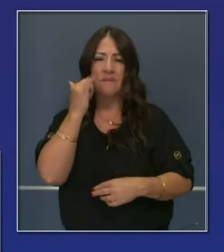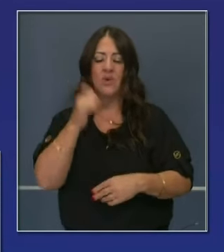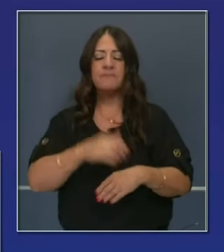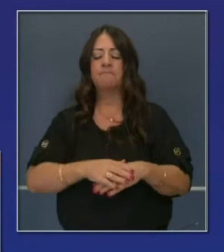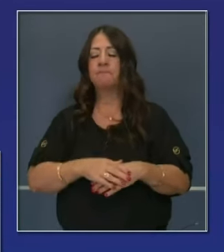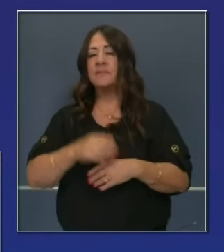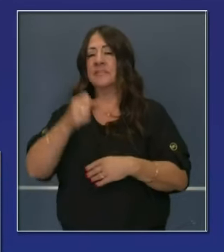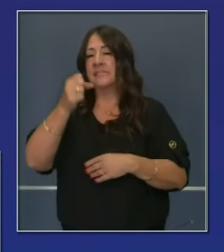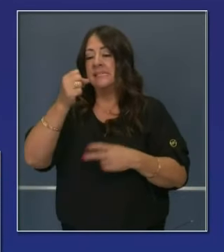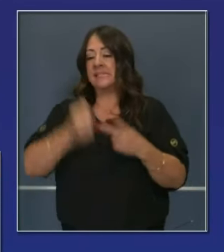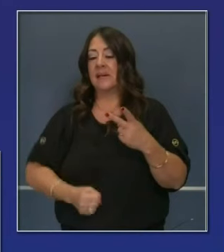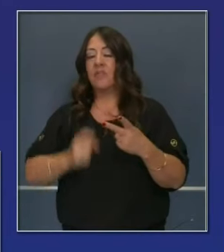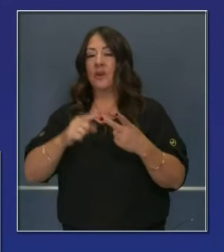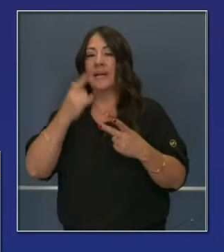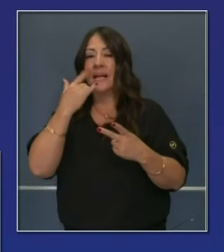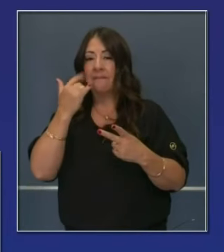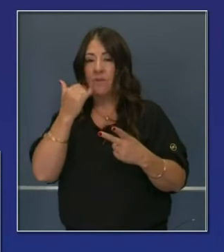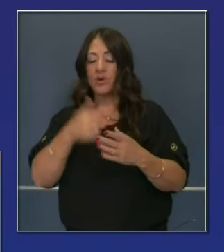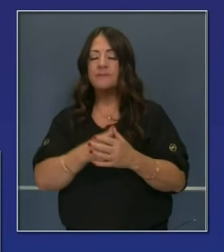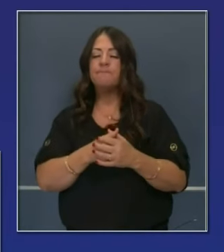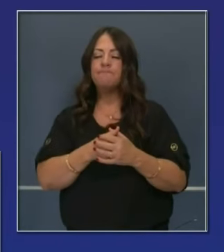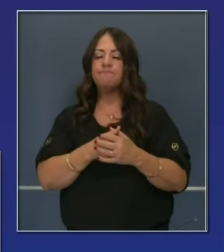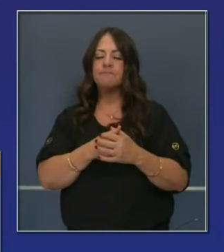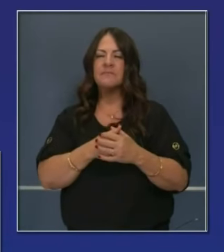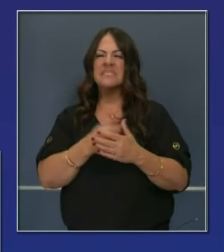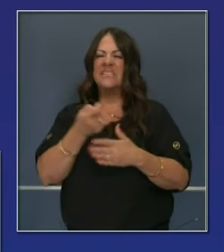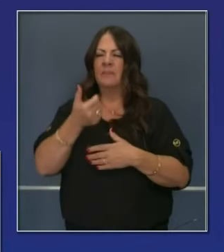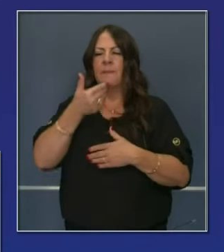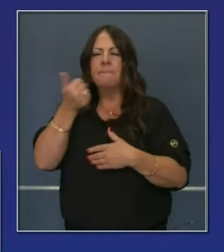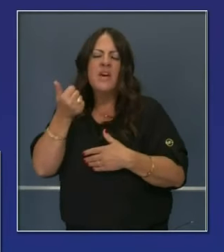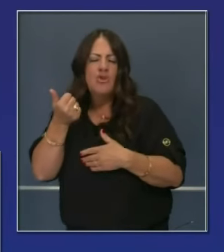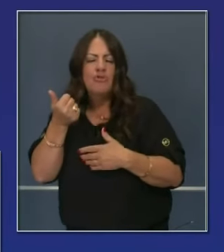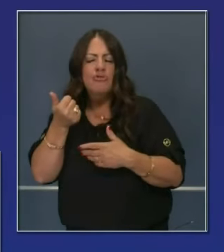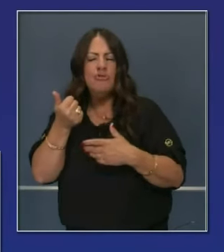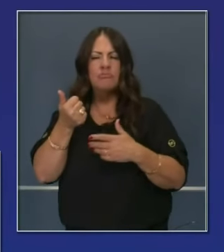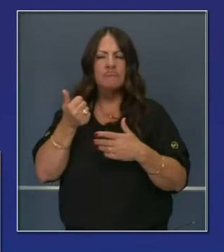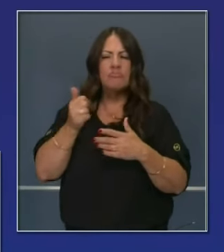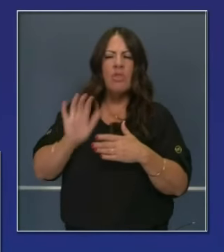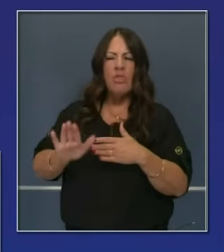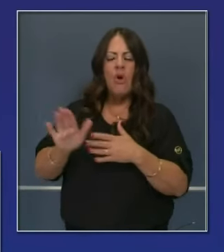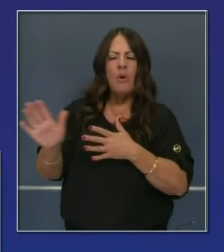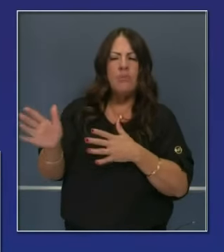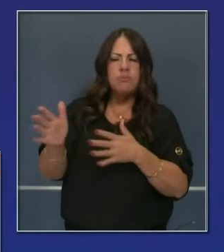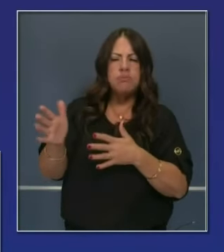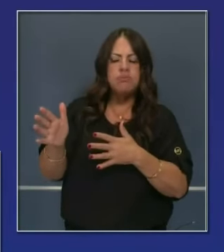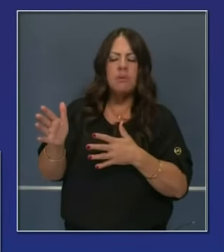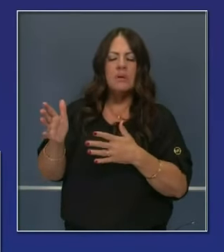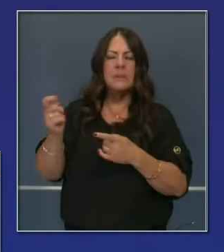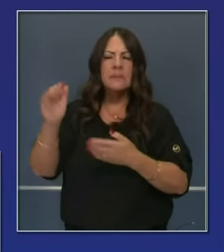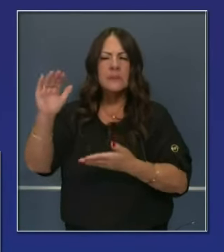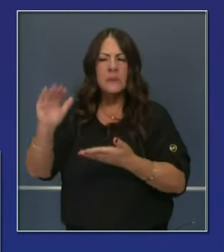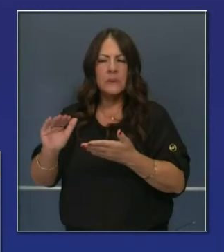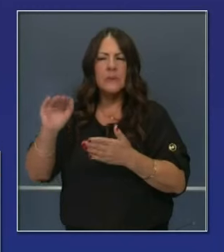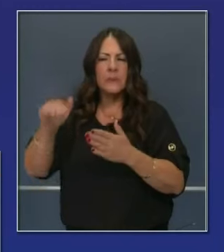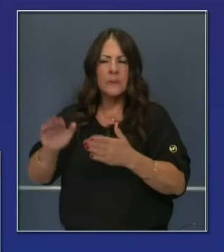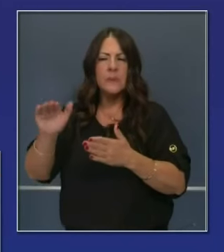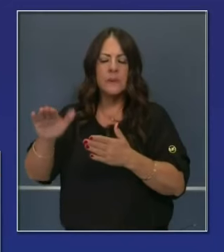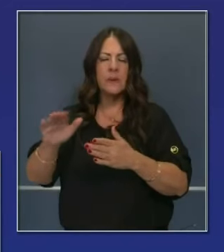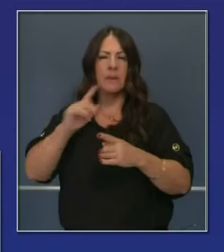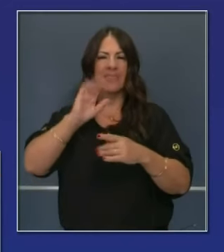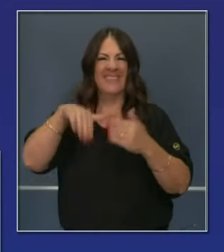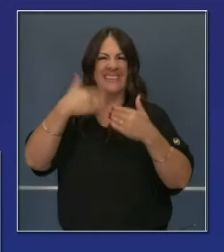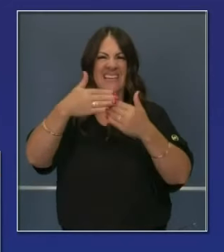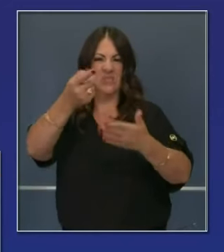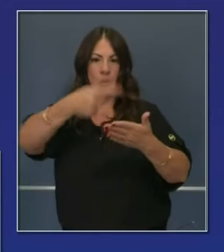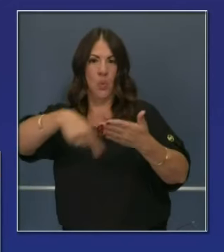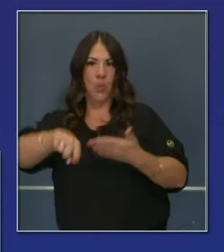Southern Central California bearing a little bit better from the wind perspective, though that can change quickly. But the next 8 days,